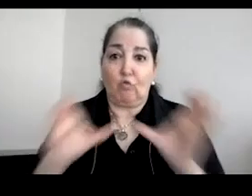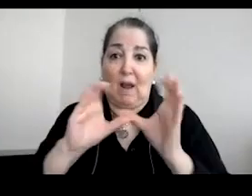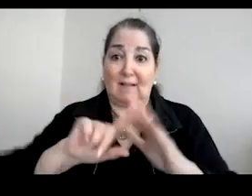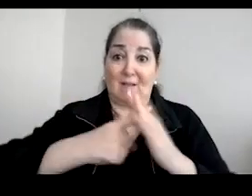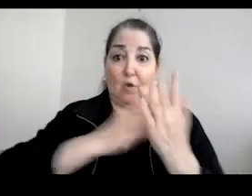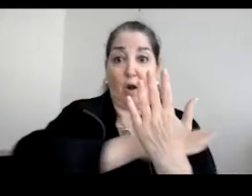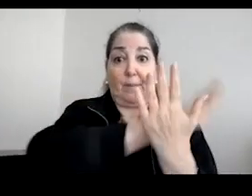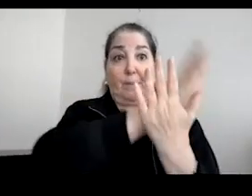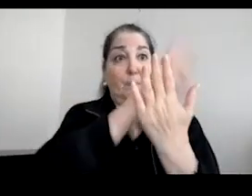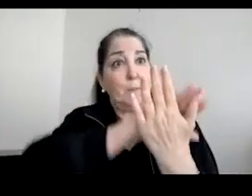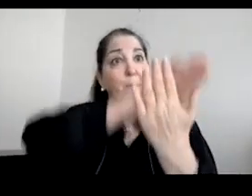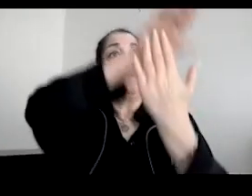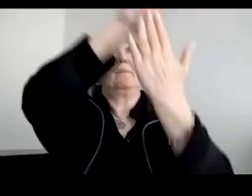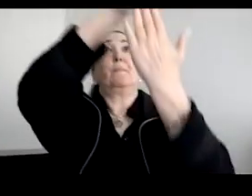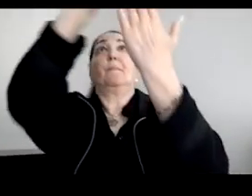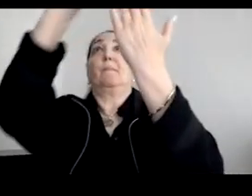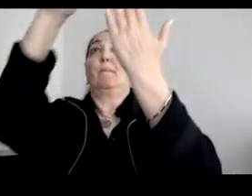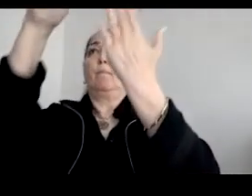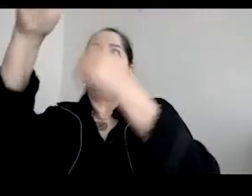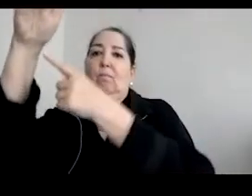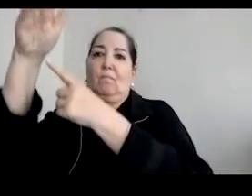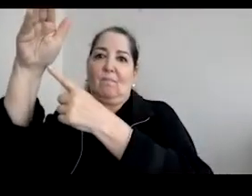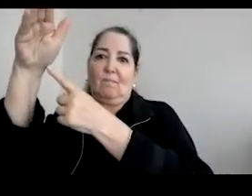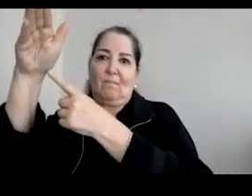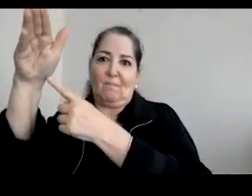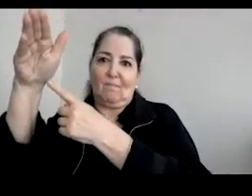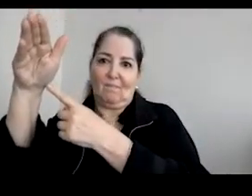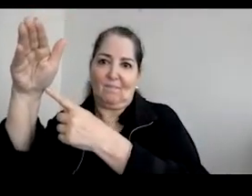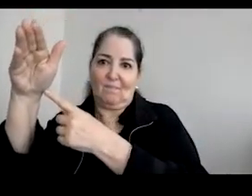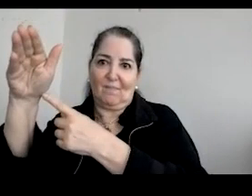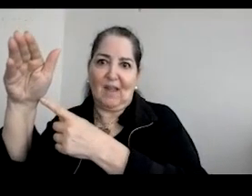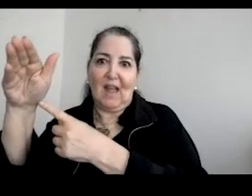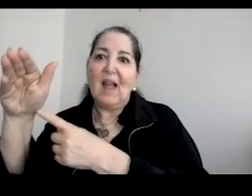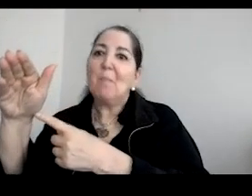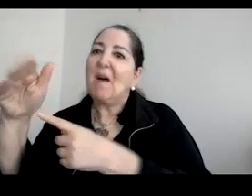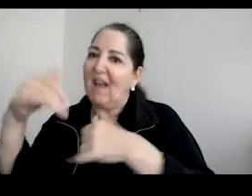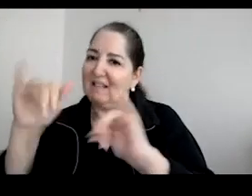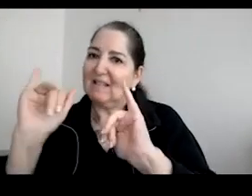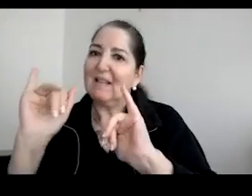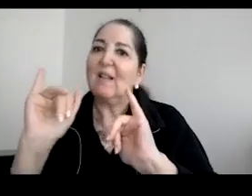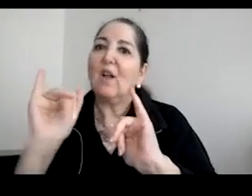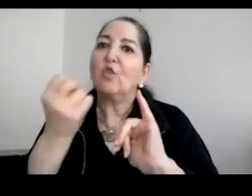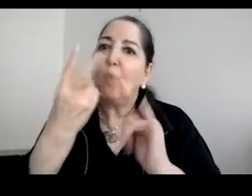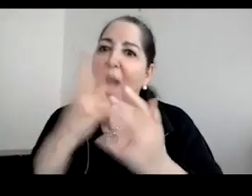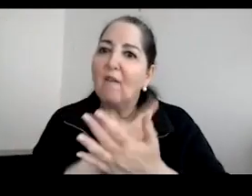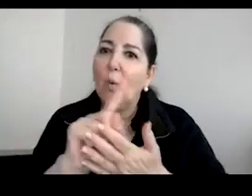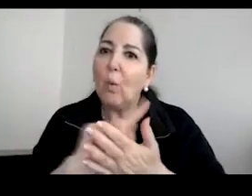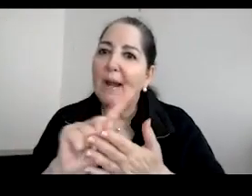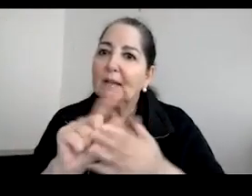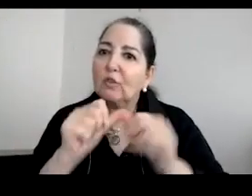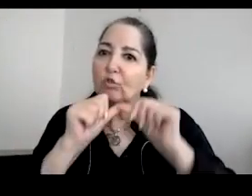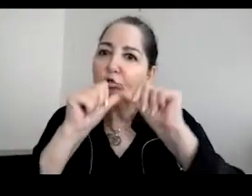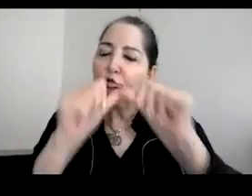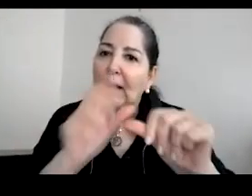1.5 million, that makes still 12 consecutive weeks where we've had more than twice the number of unemployment